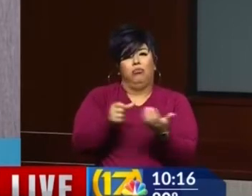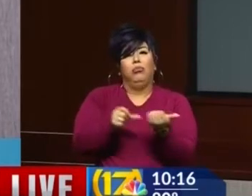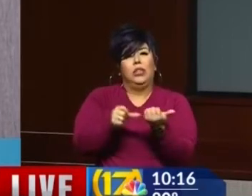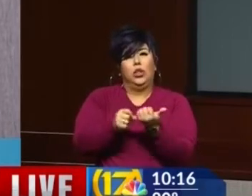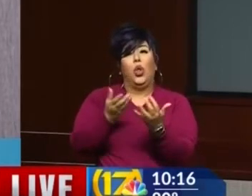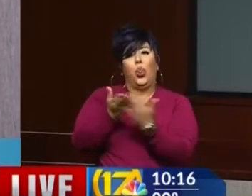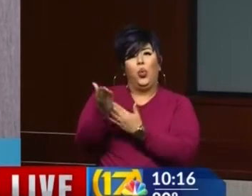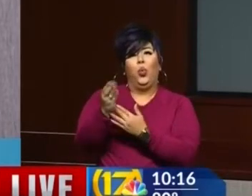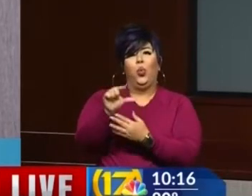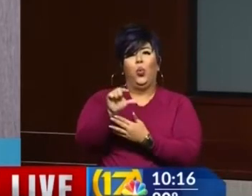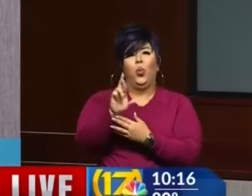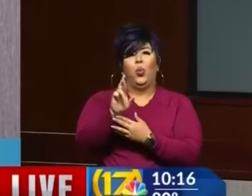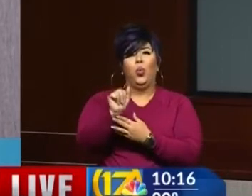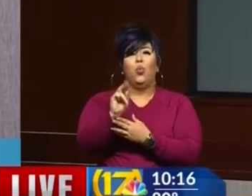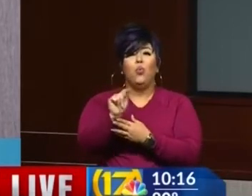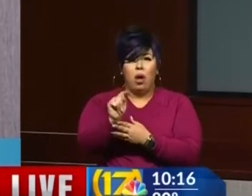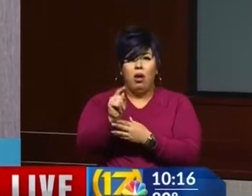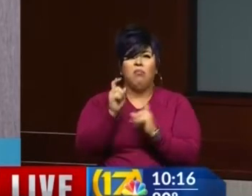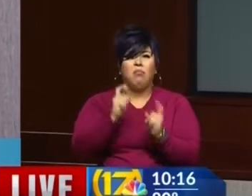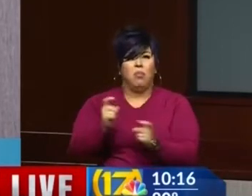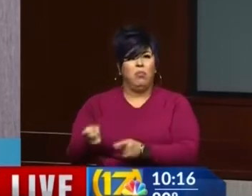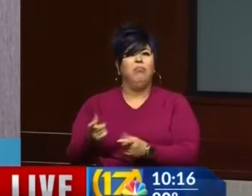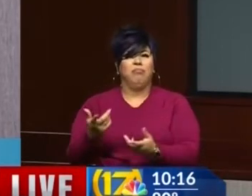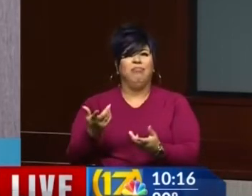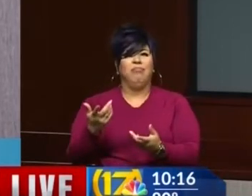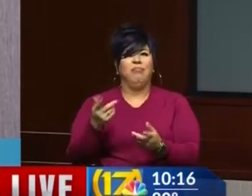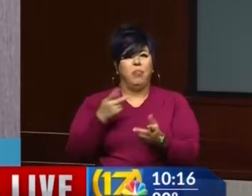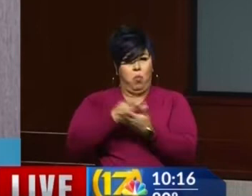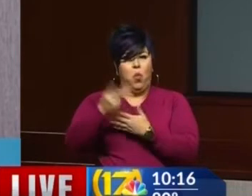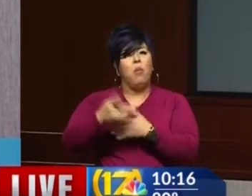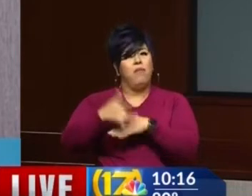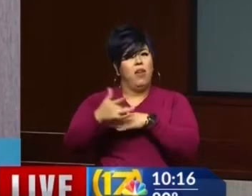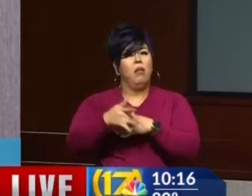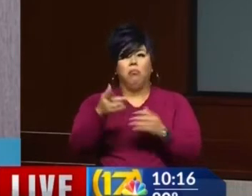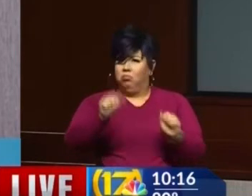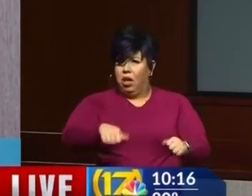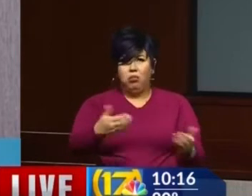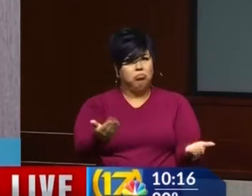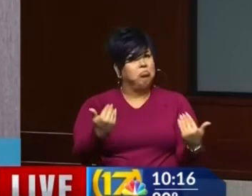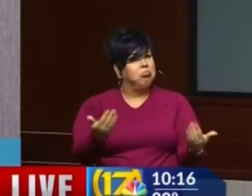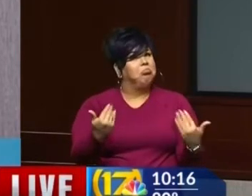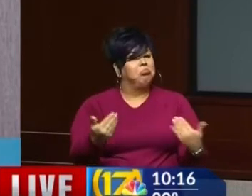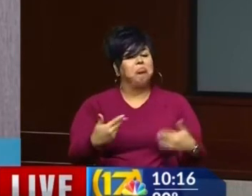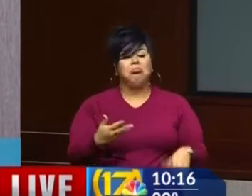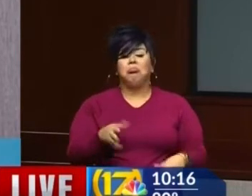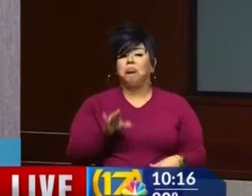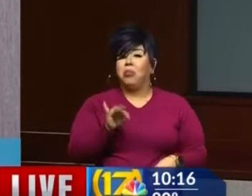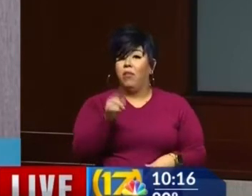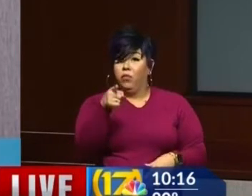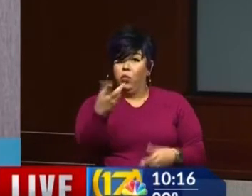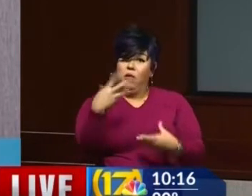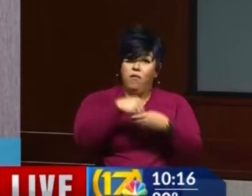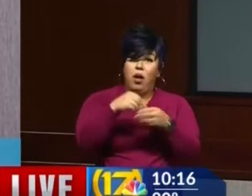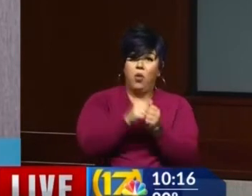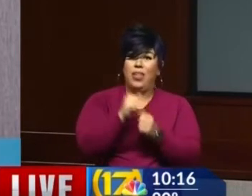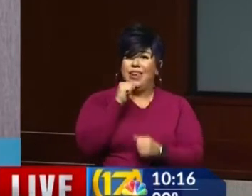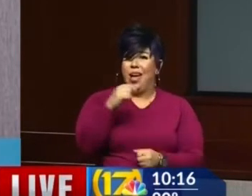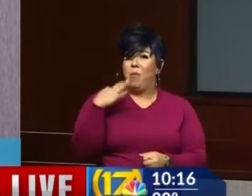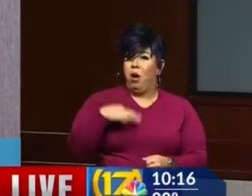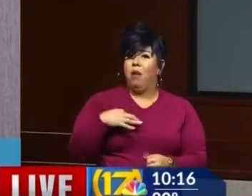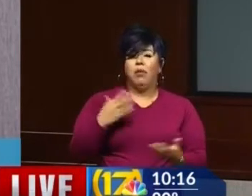a grant program available to you now. We encourage, if you are a nonprofit, please